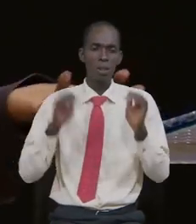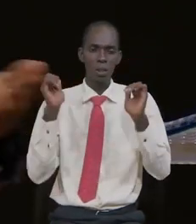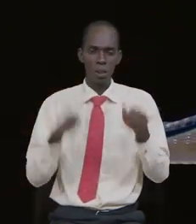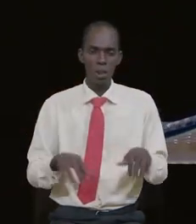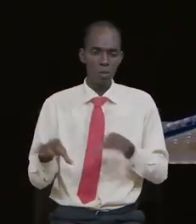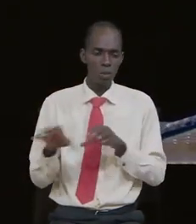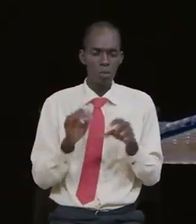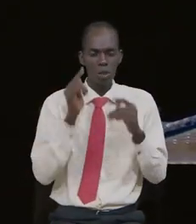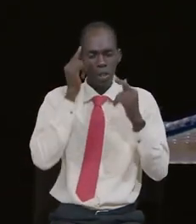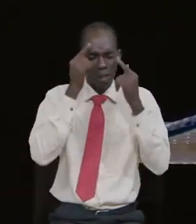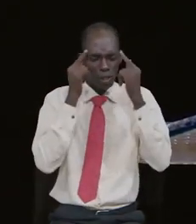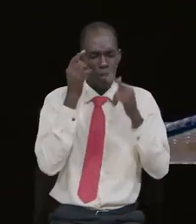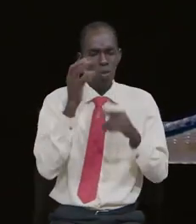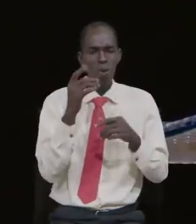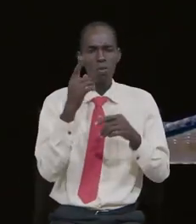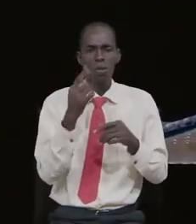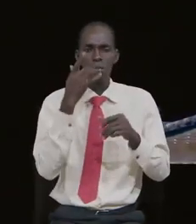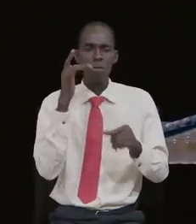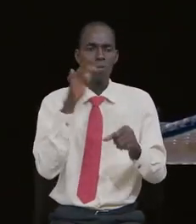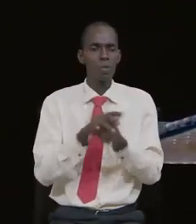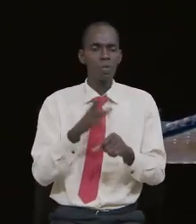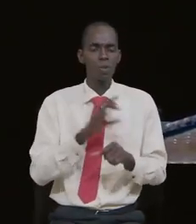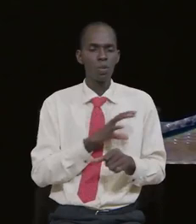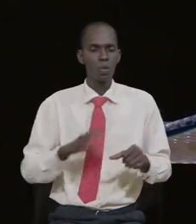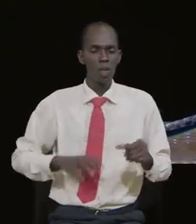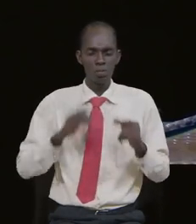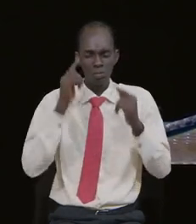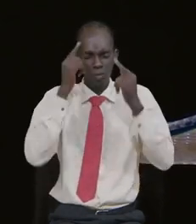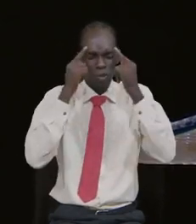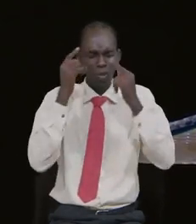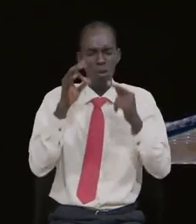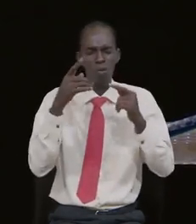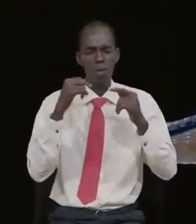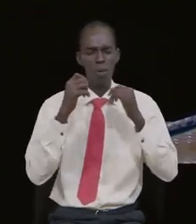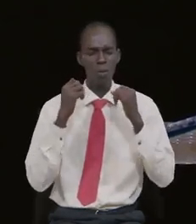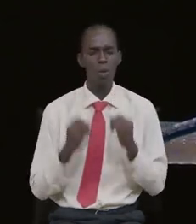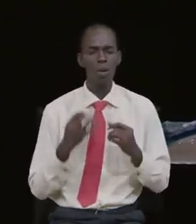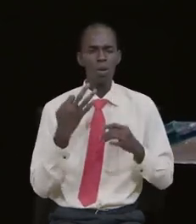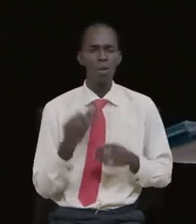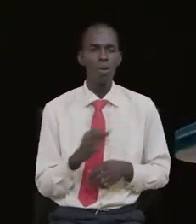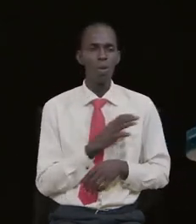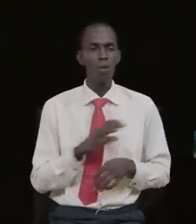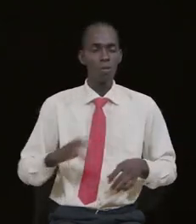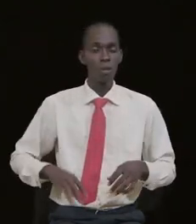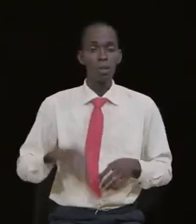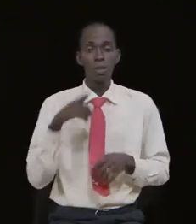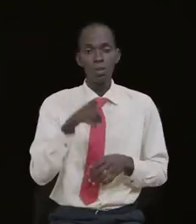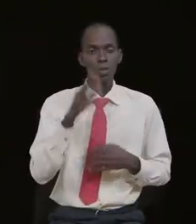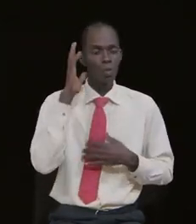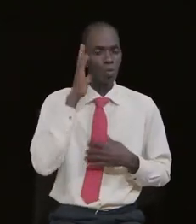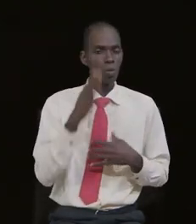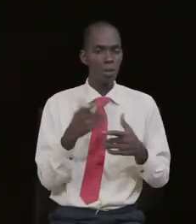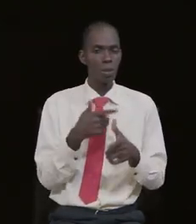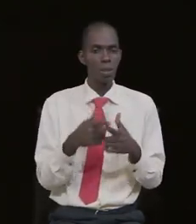doing. Think of the promise of Christ. Think of the power of Christ. You will have faith, and you will be persuaded that God